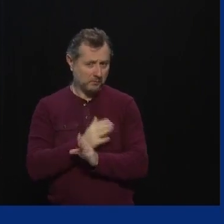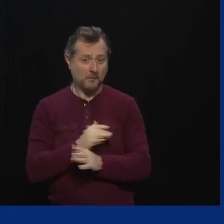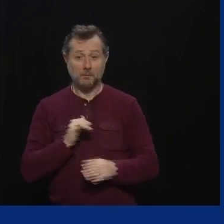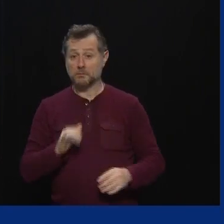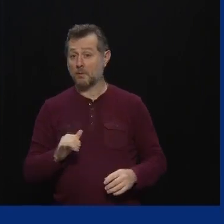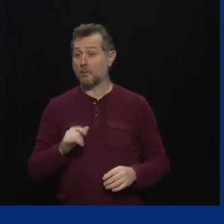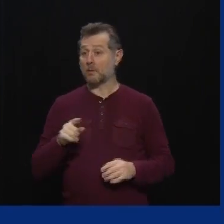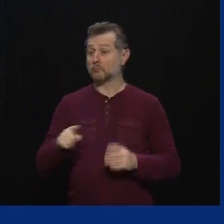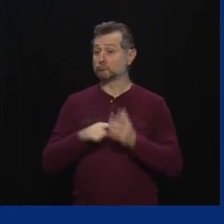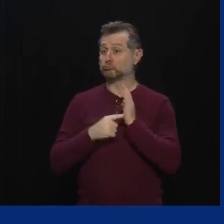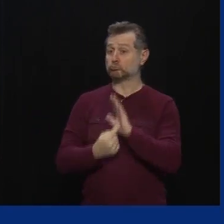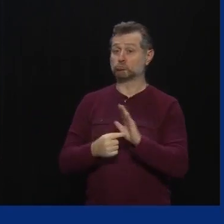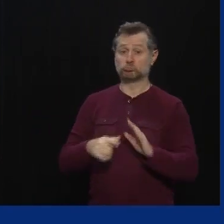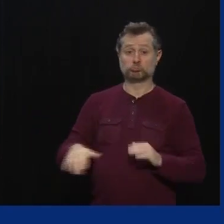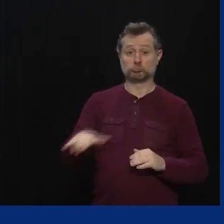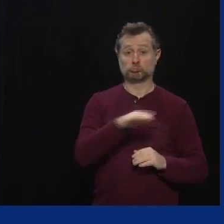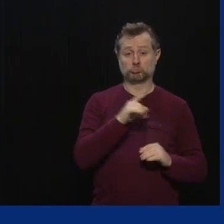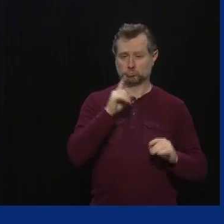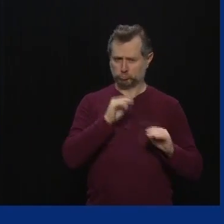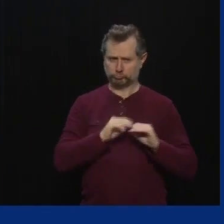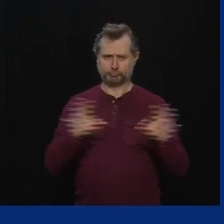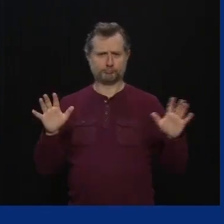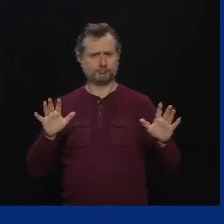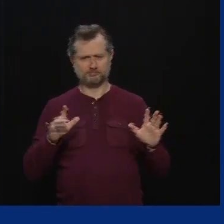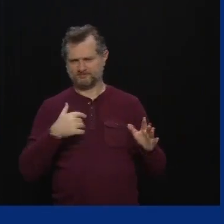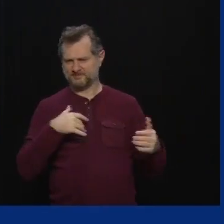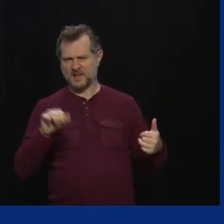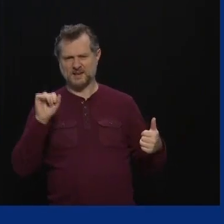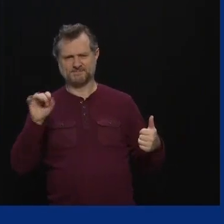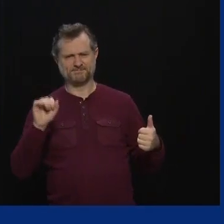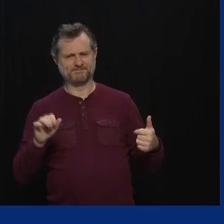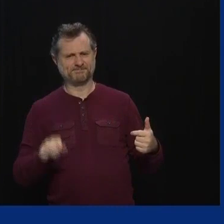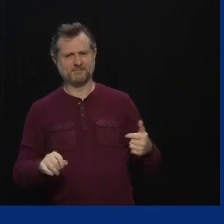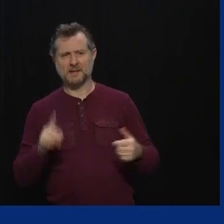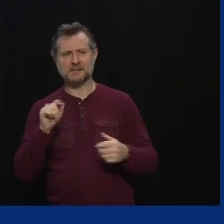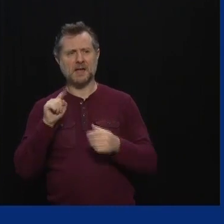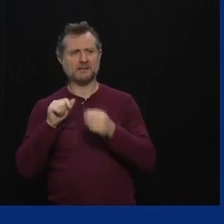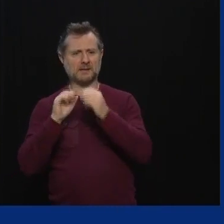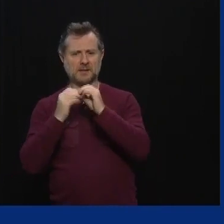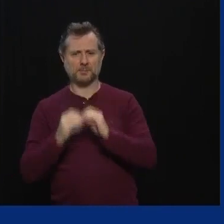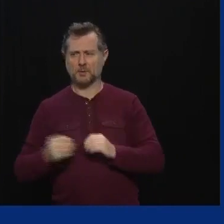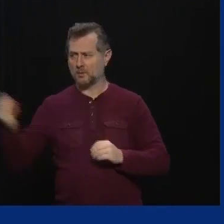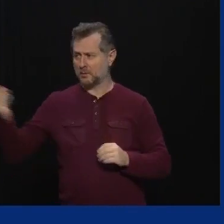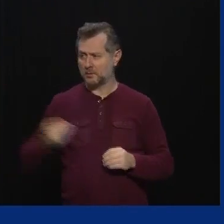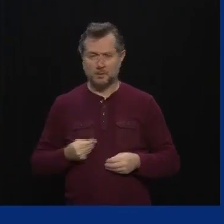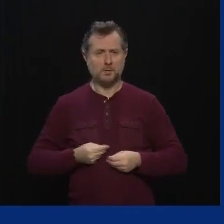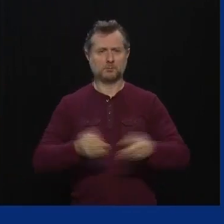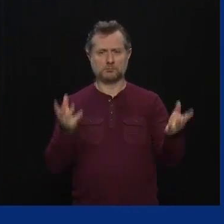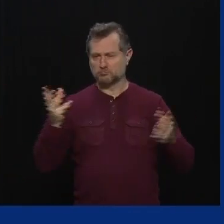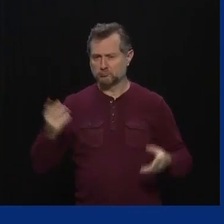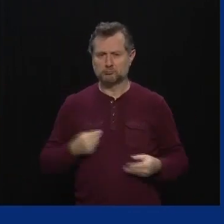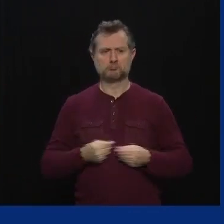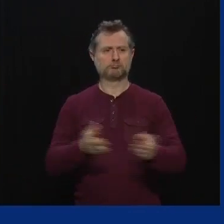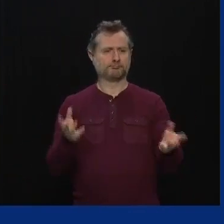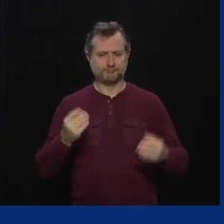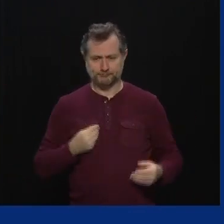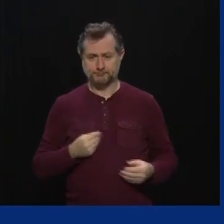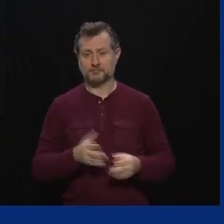much clarity, give the public every bit of data as we receive it. Flu season is here. Yeah, how about